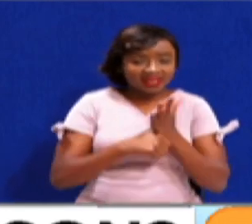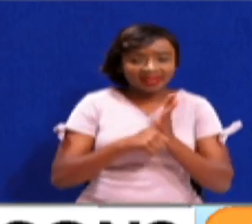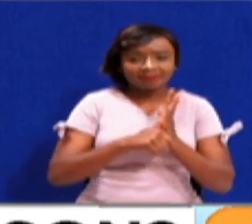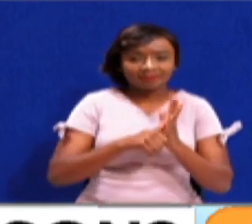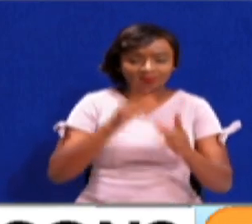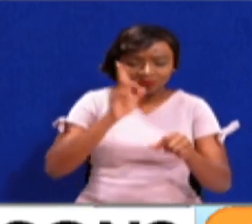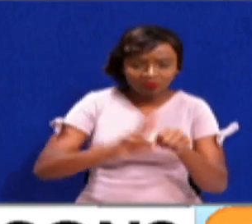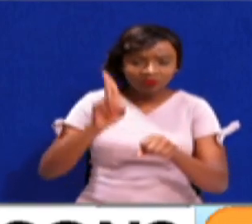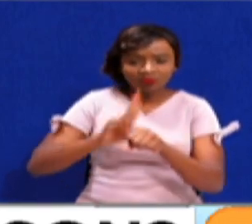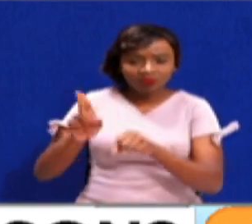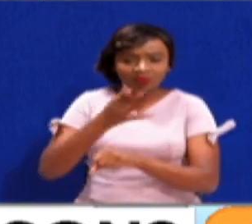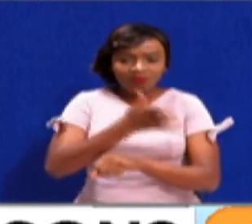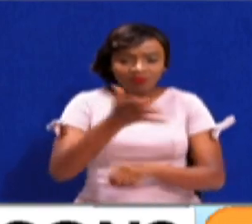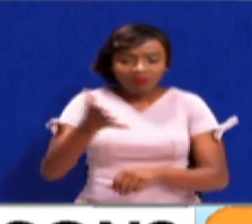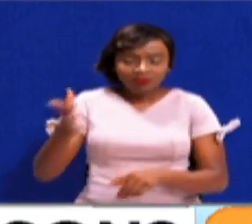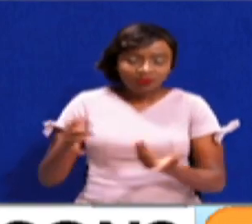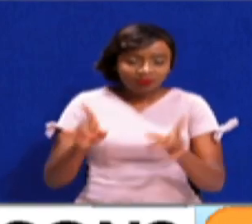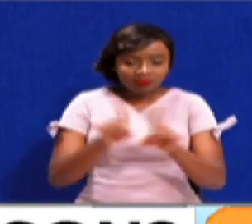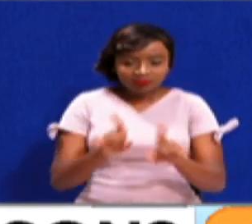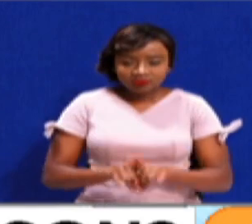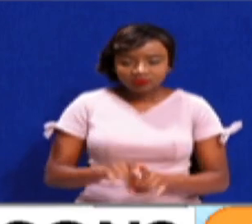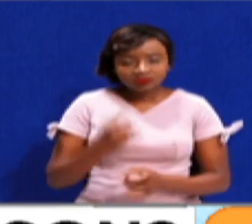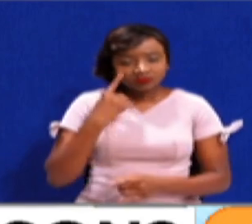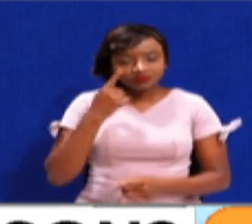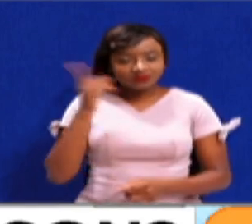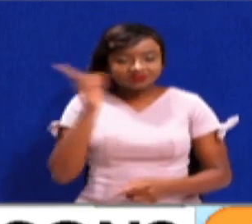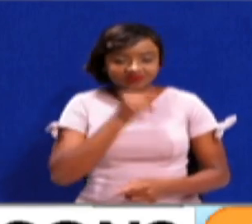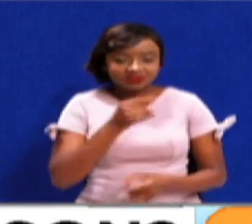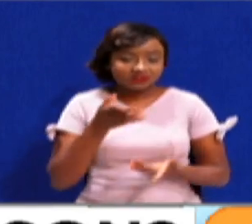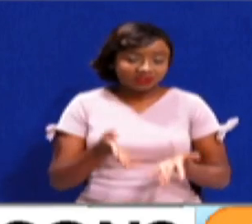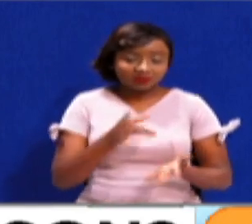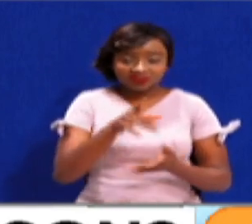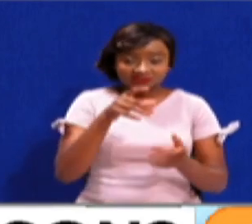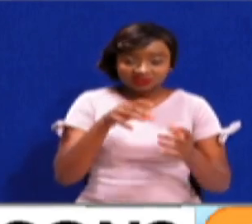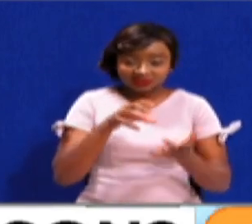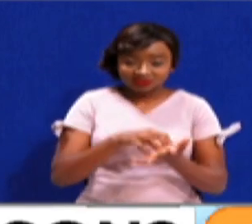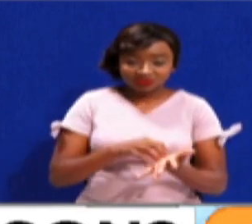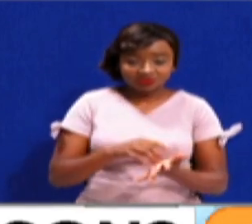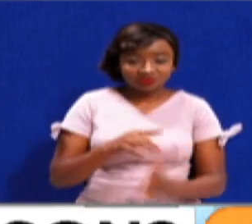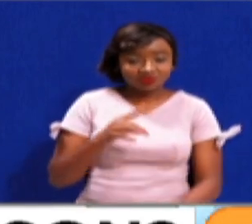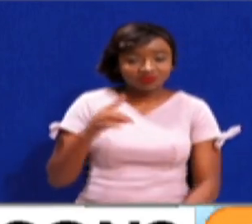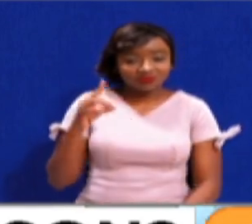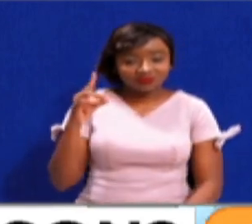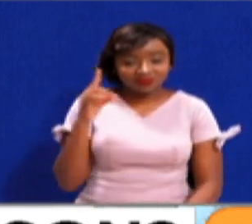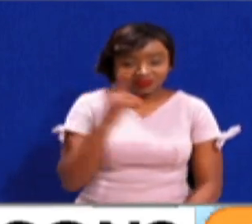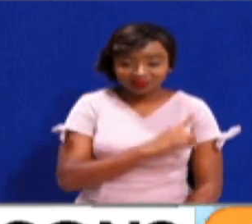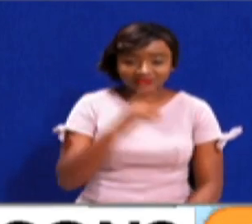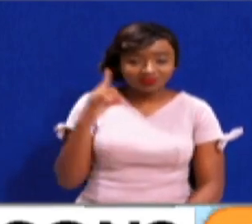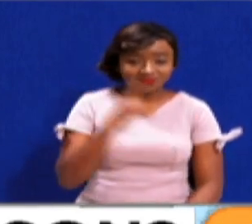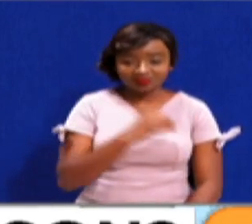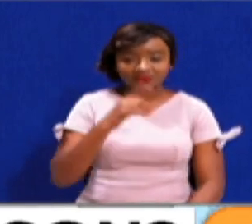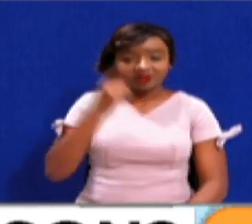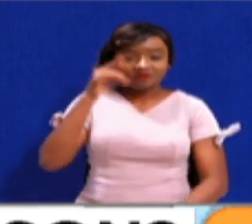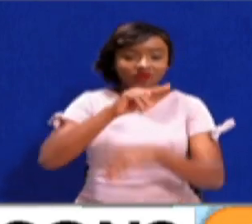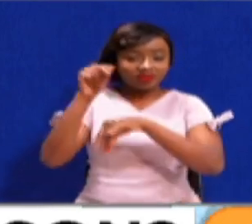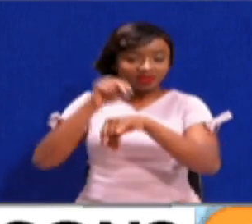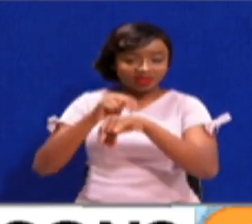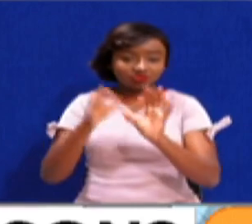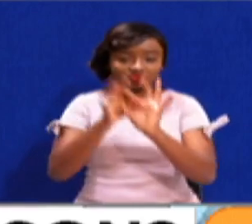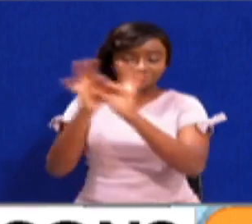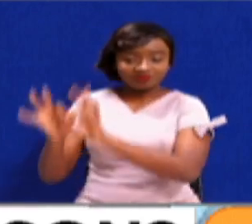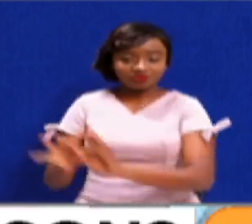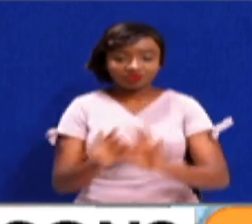very many times yeah. during this, to the extent that this thing is a real threat, present to danger unity, to the unity of the country,